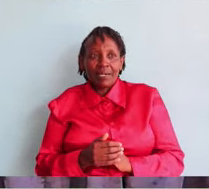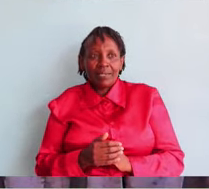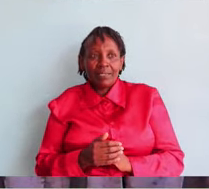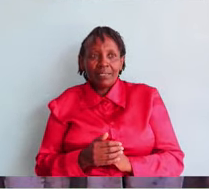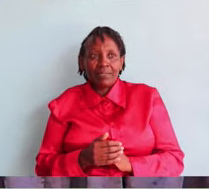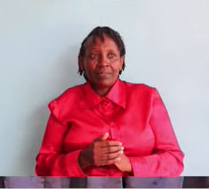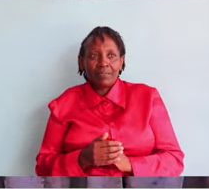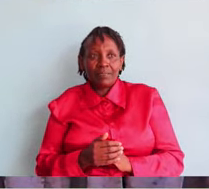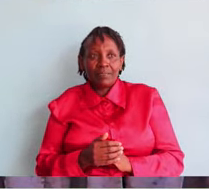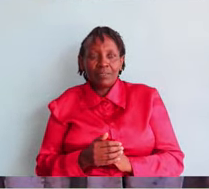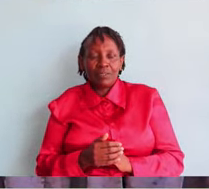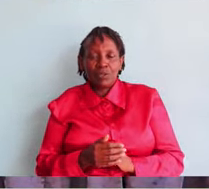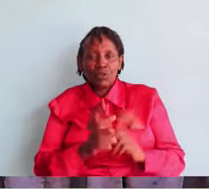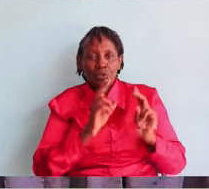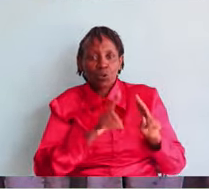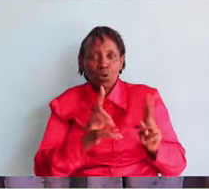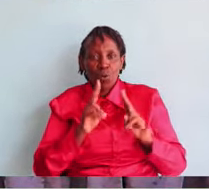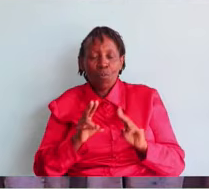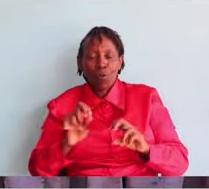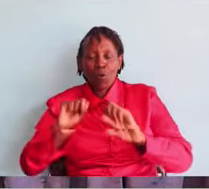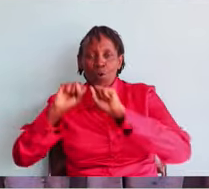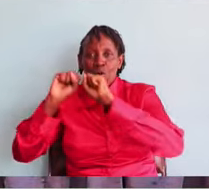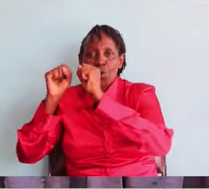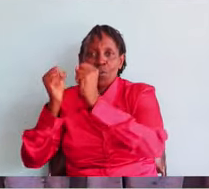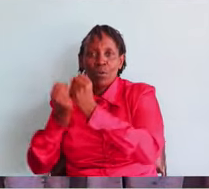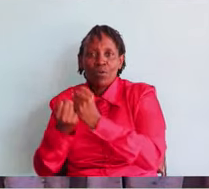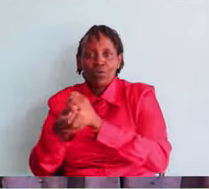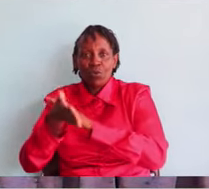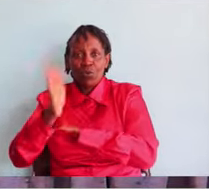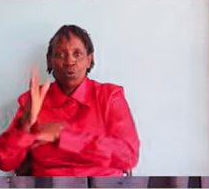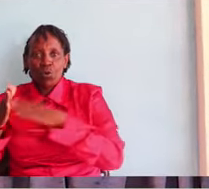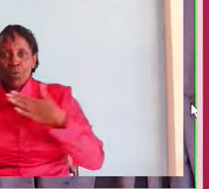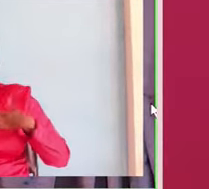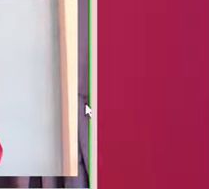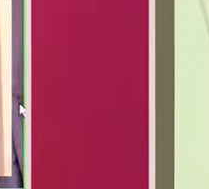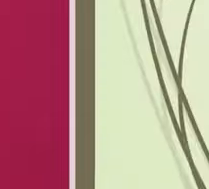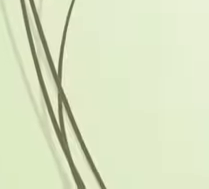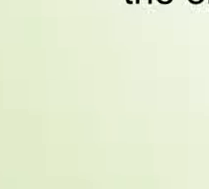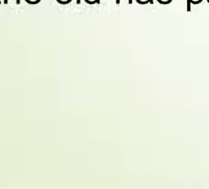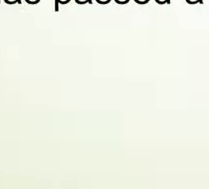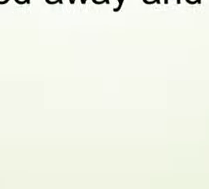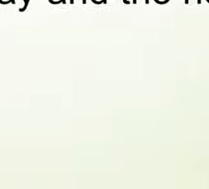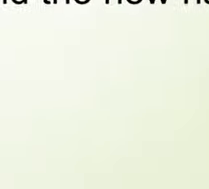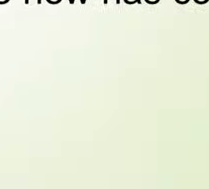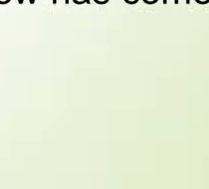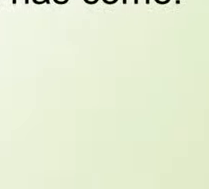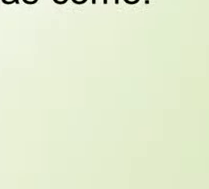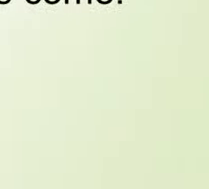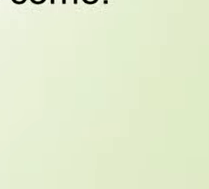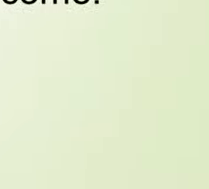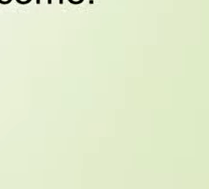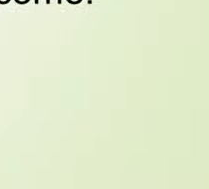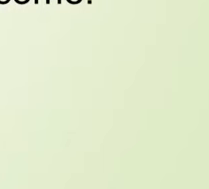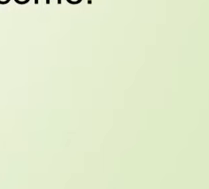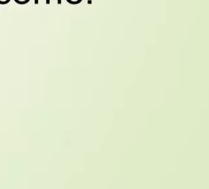new commonwealth or community of God's people. That's why we read in